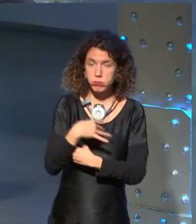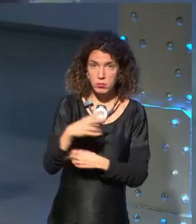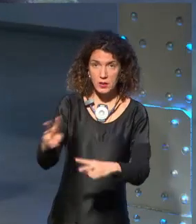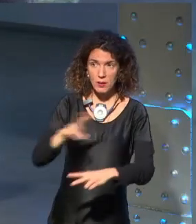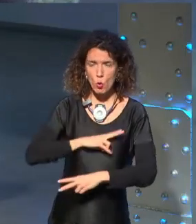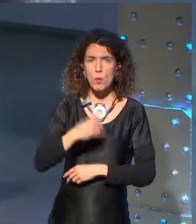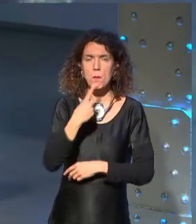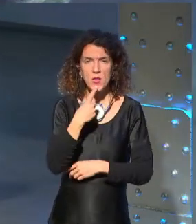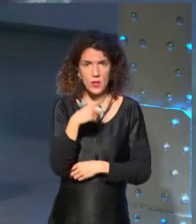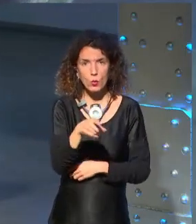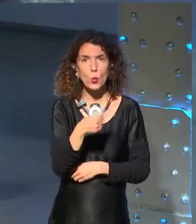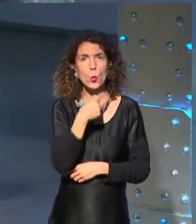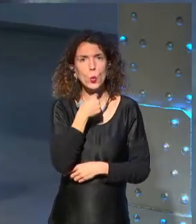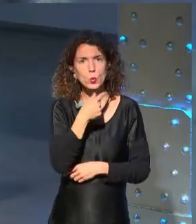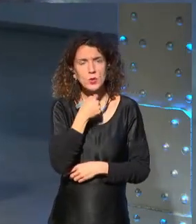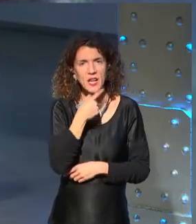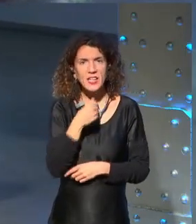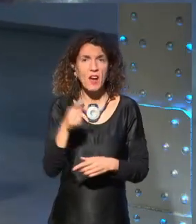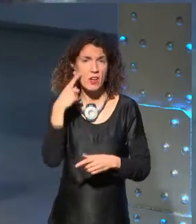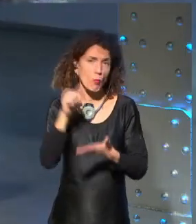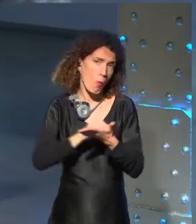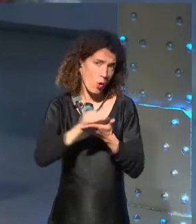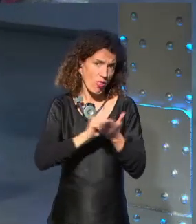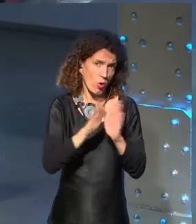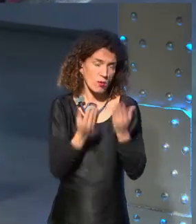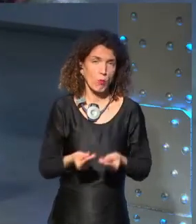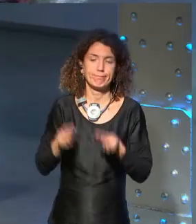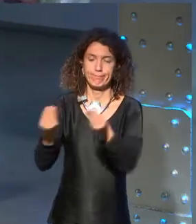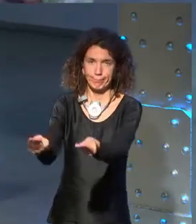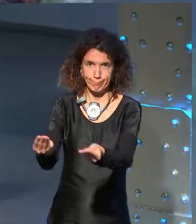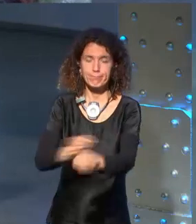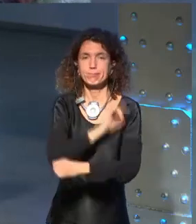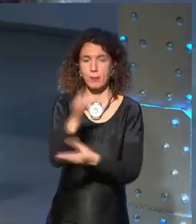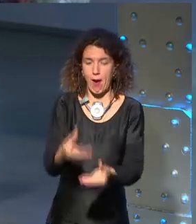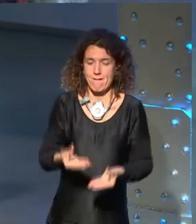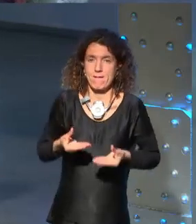she'd like to see the manuscript. So I sent her the manuscript.